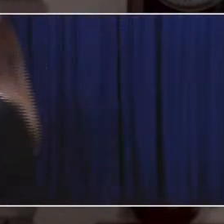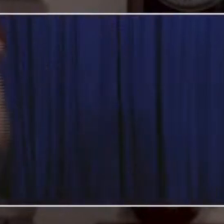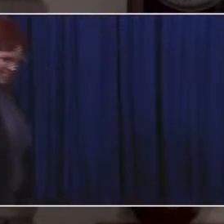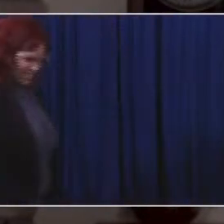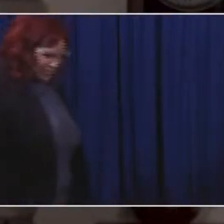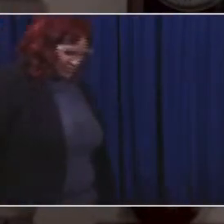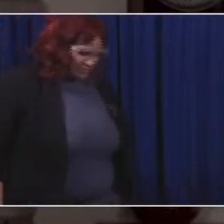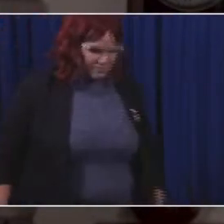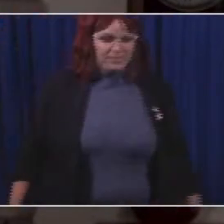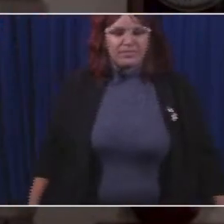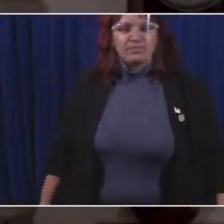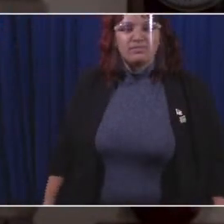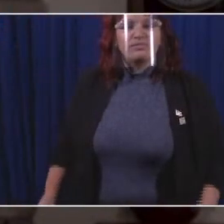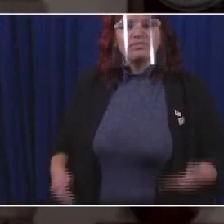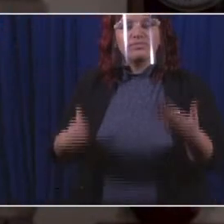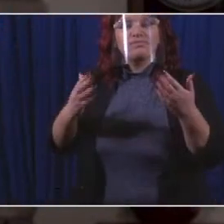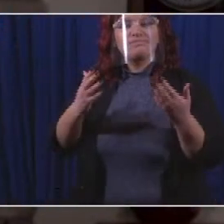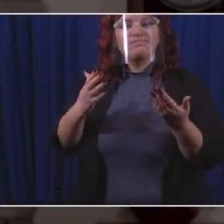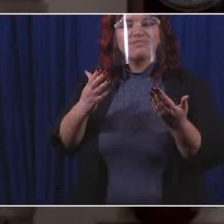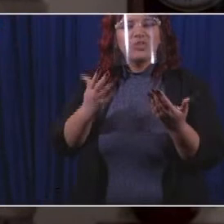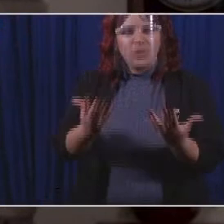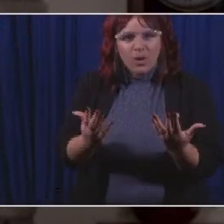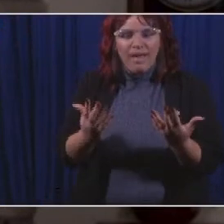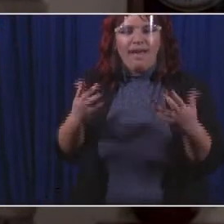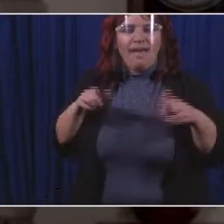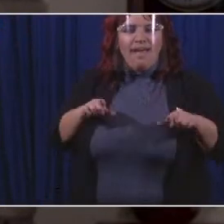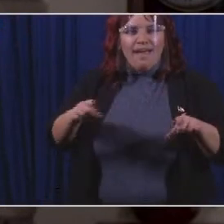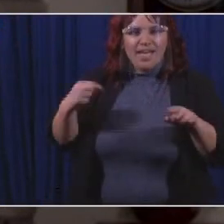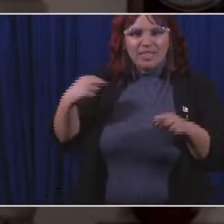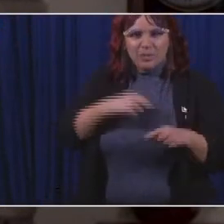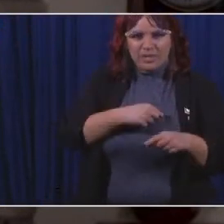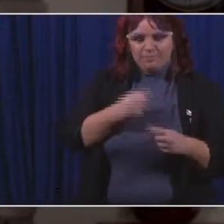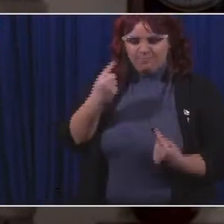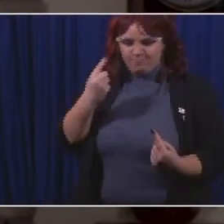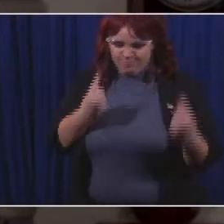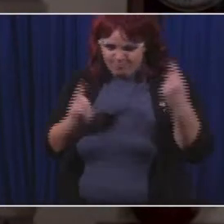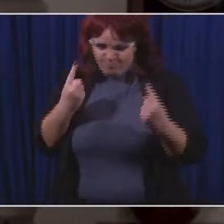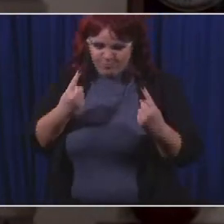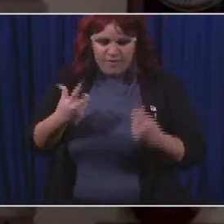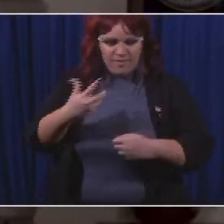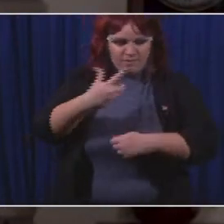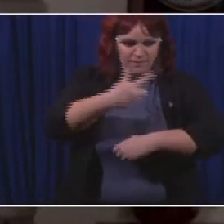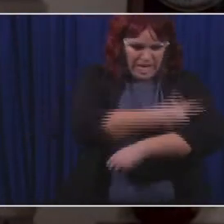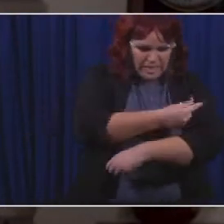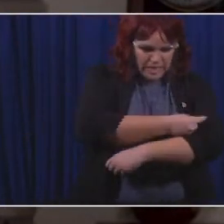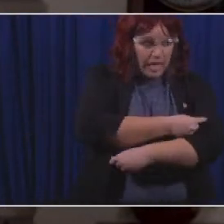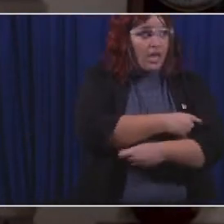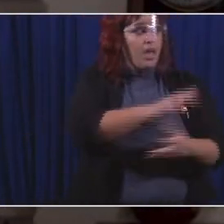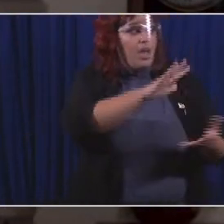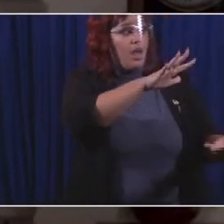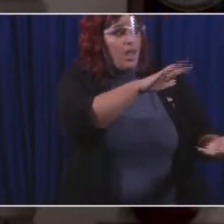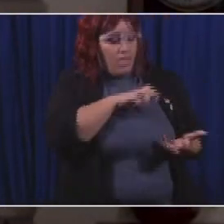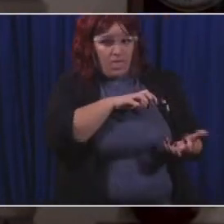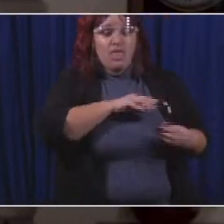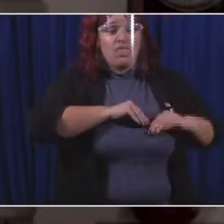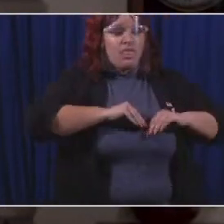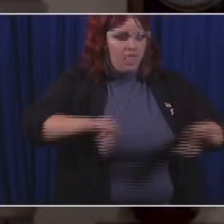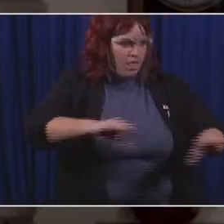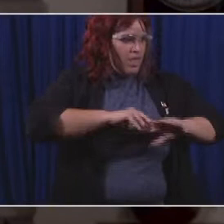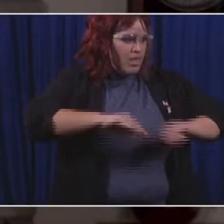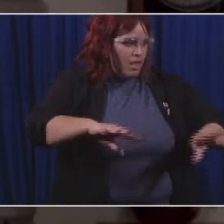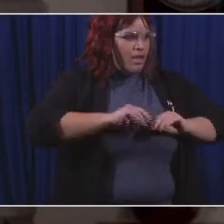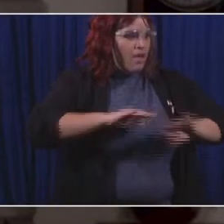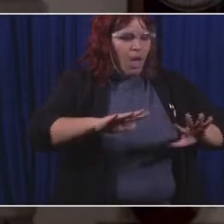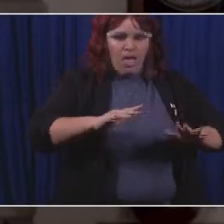ahead to when the vaccine can be distributed to a larger group of people, when it comes to rolling out any sort of